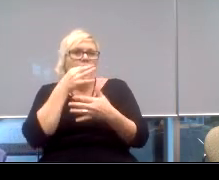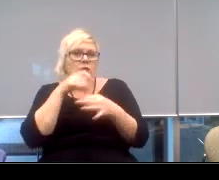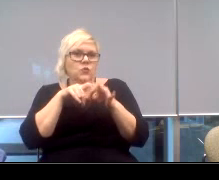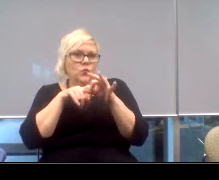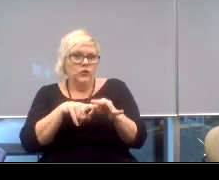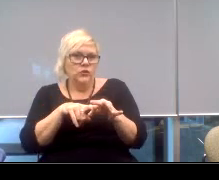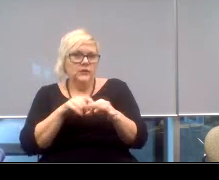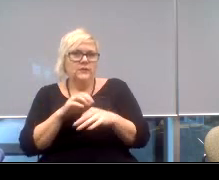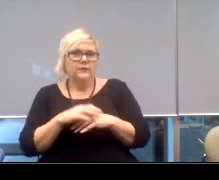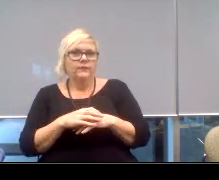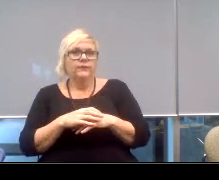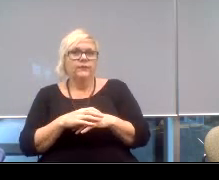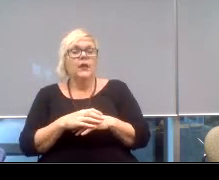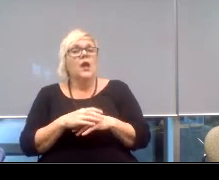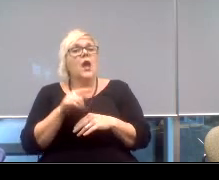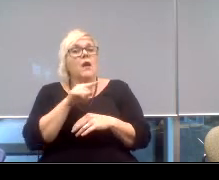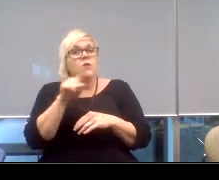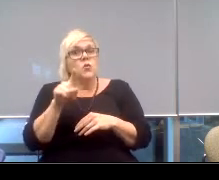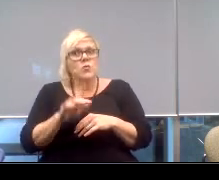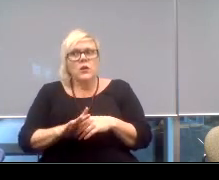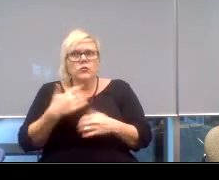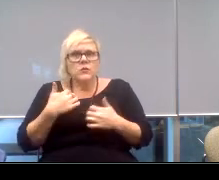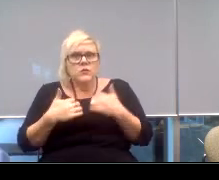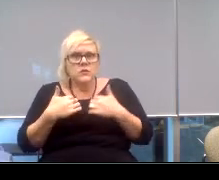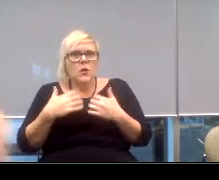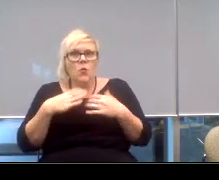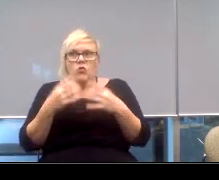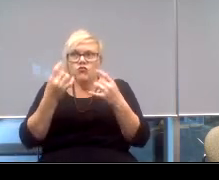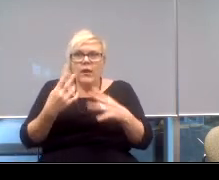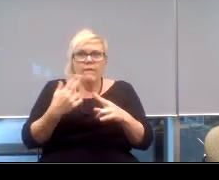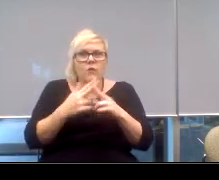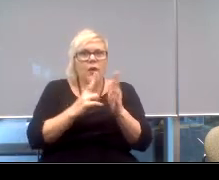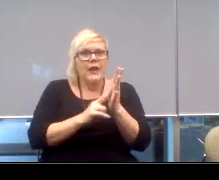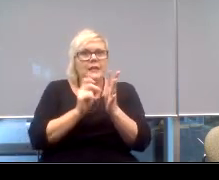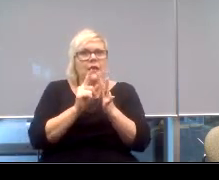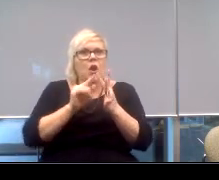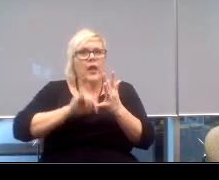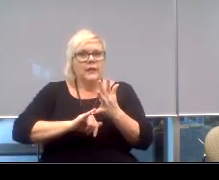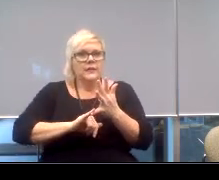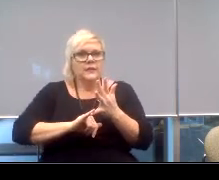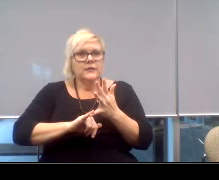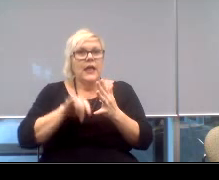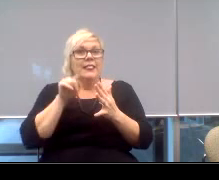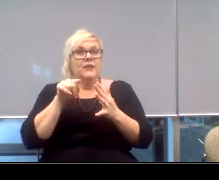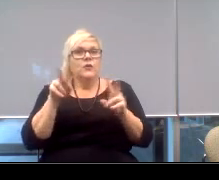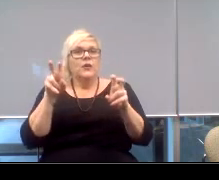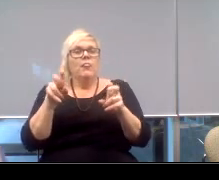So if I've piqued your interest and you want to get NDIS ready, this is the provider pathway.